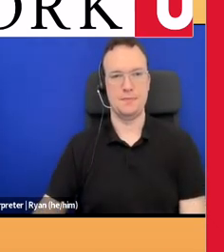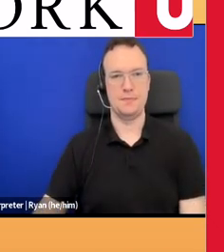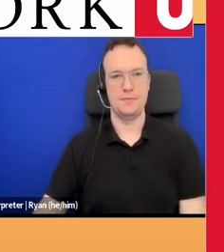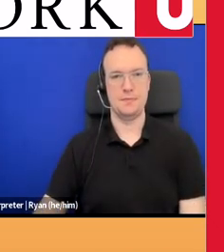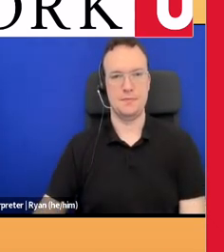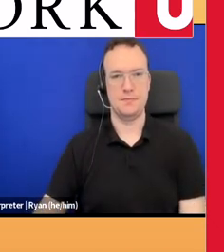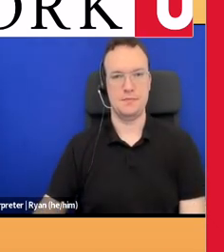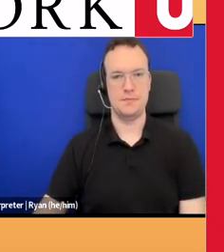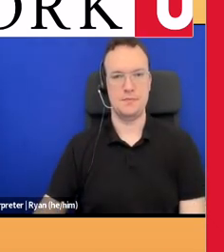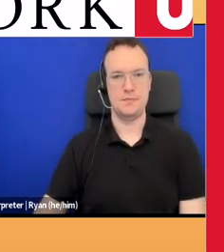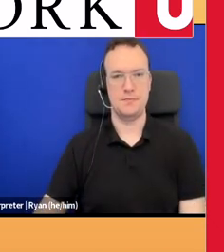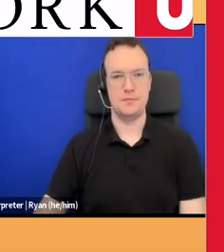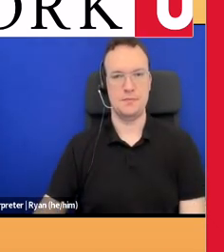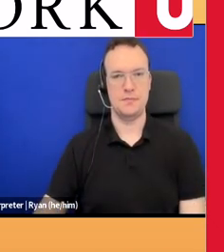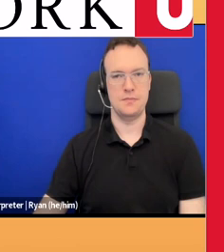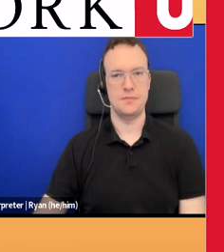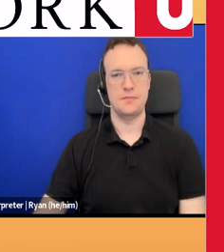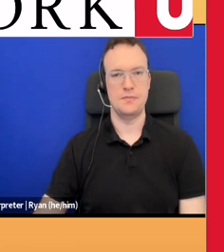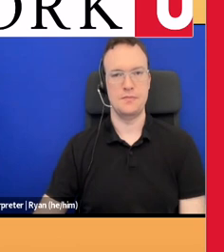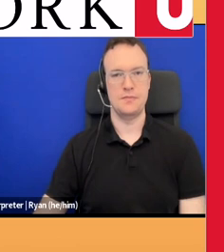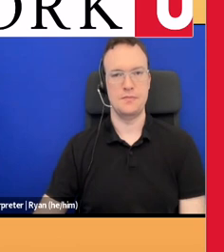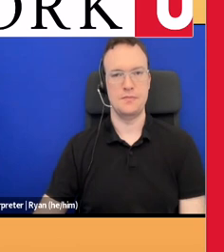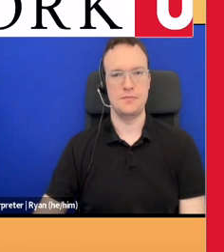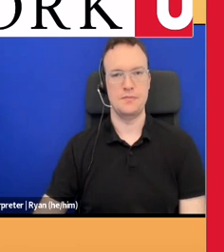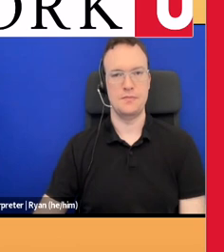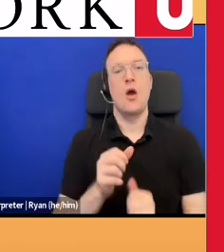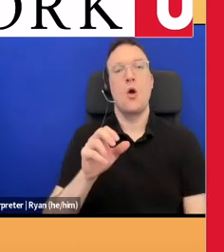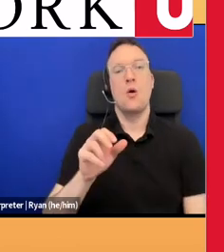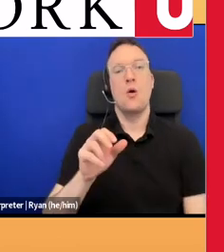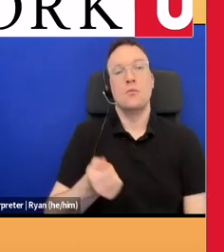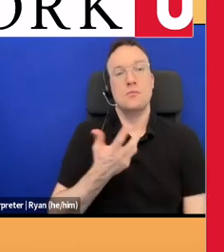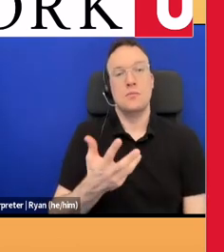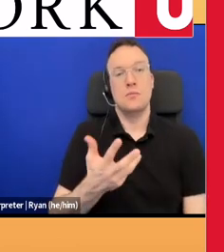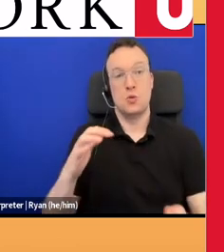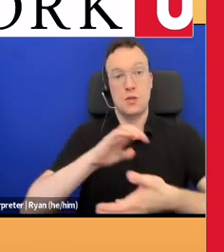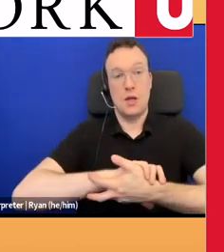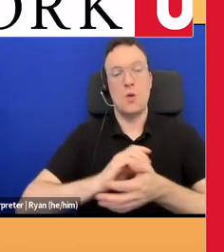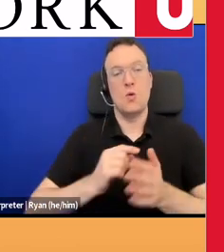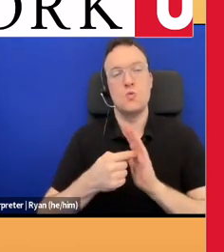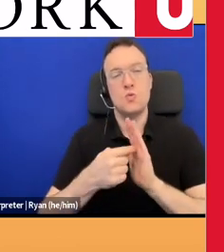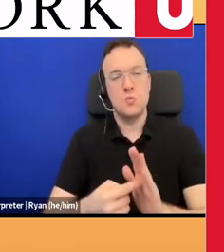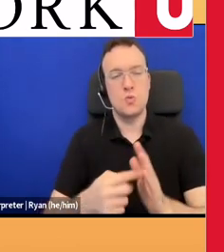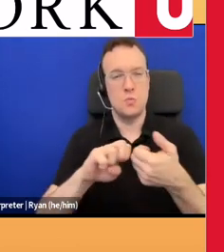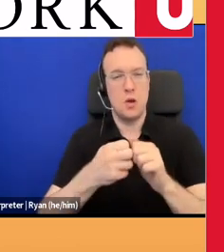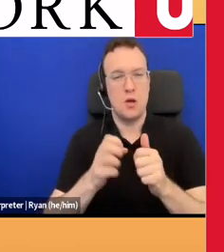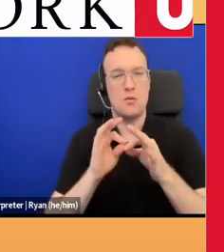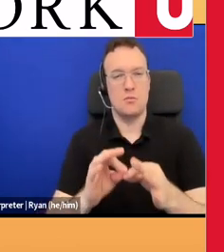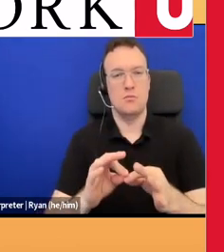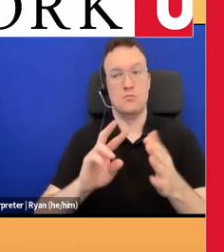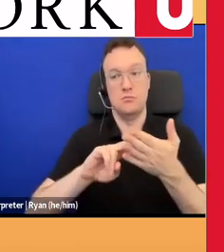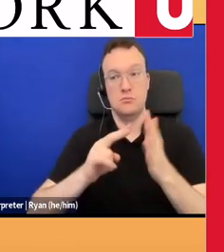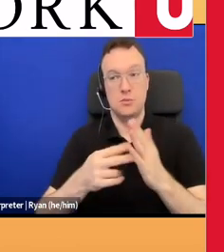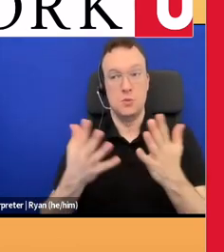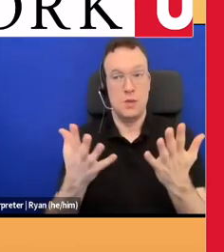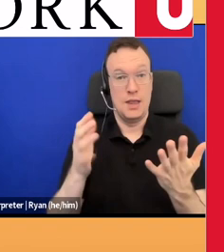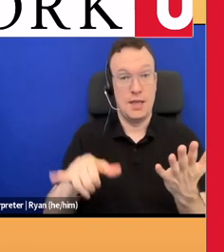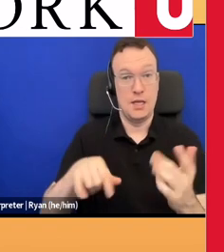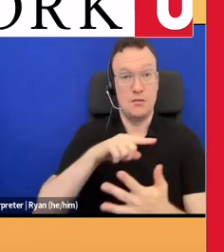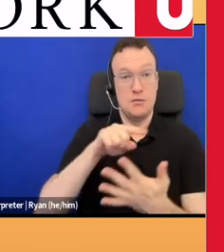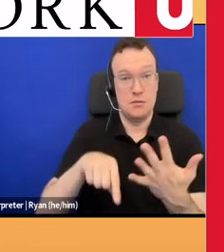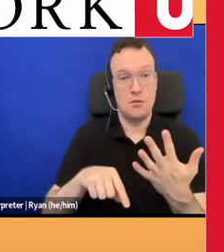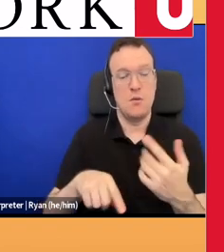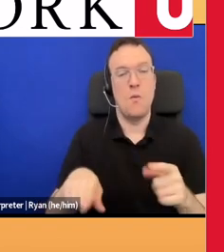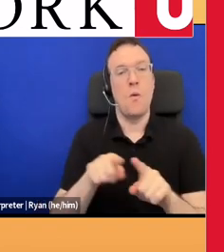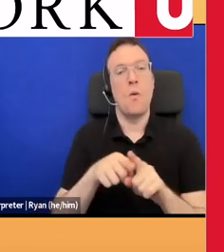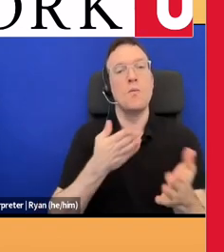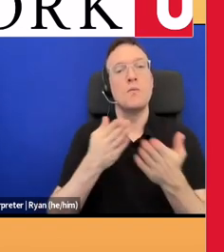While a range of invocations of solidarity help us to illustrate the problem of defining what solidarity means, they also serve